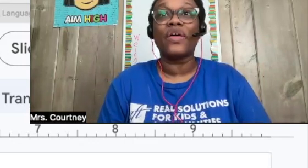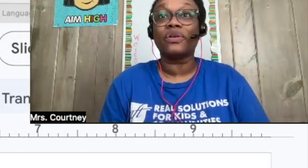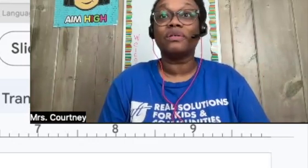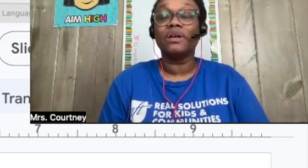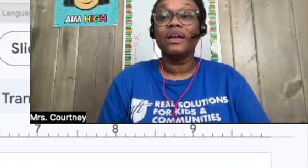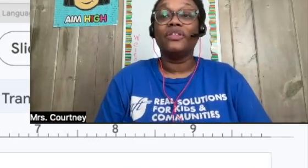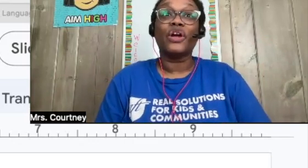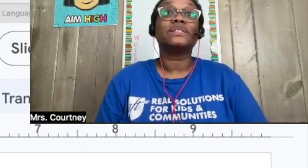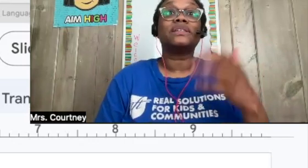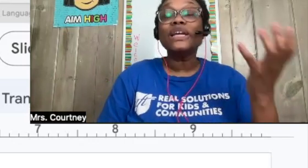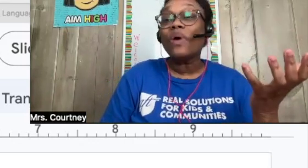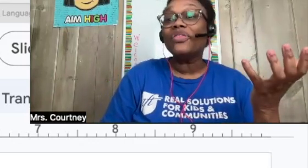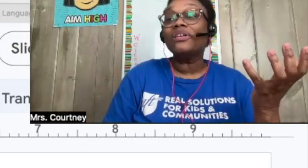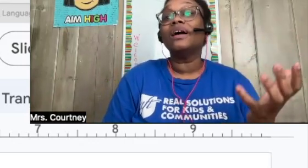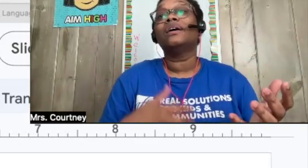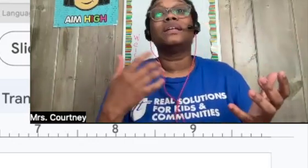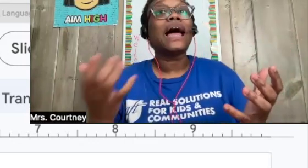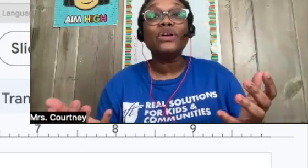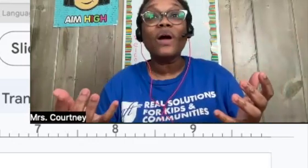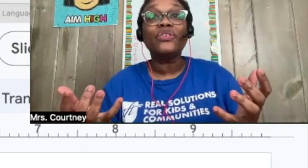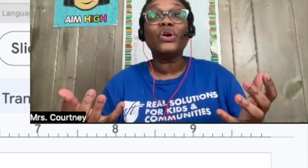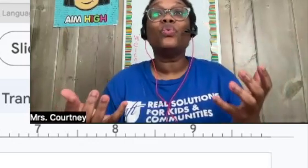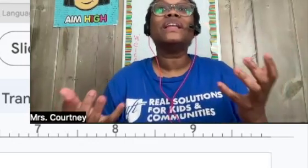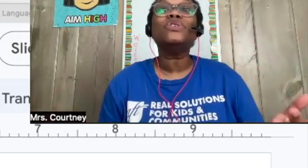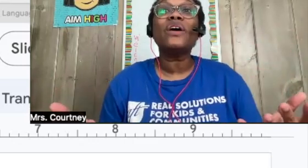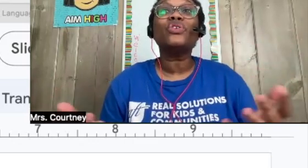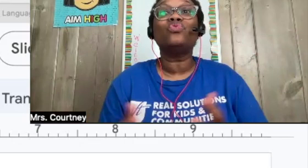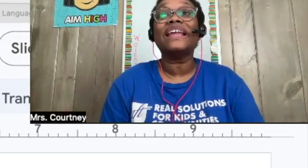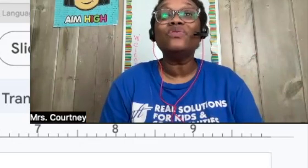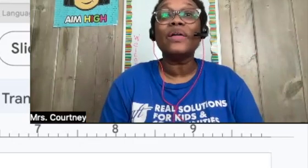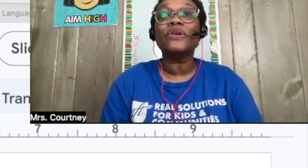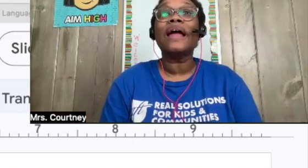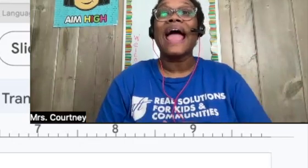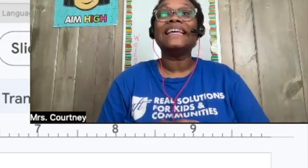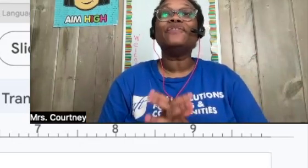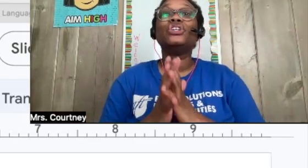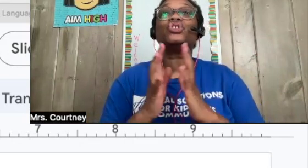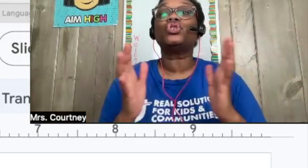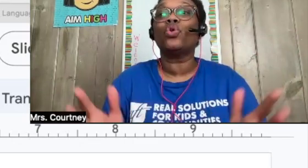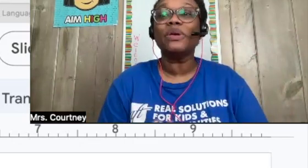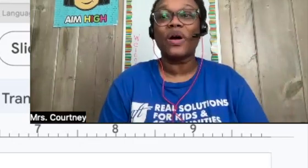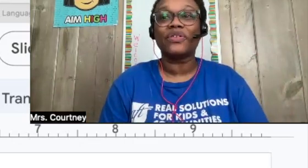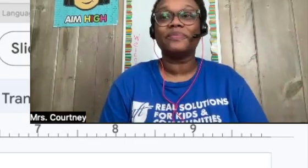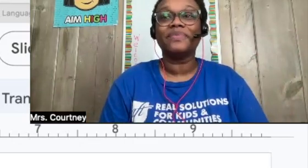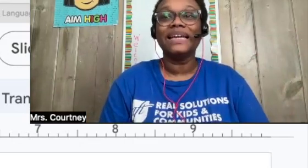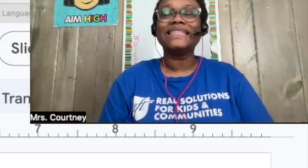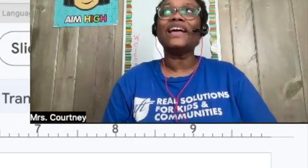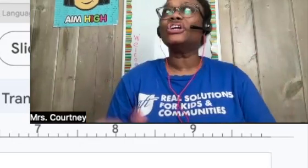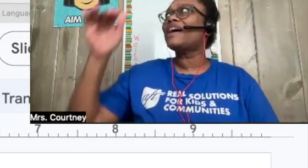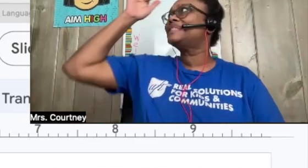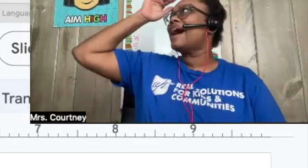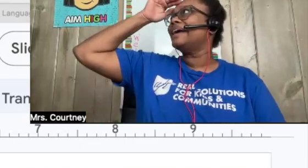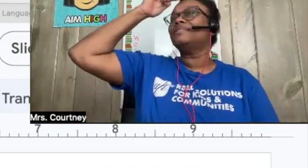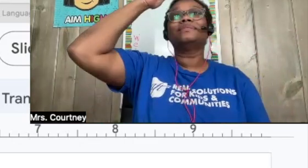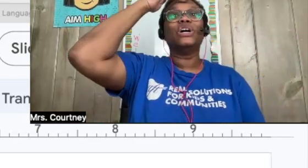of weather. There's sunny weather, cloudy weather, windy weather, rainy weather, and even stormy weather. Take a